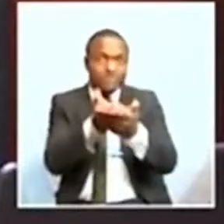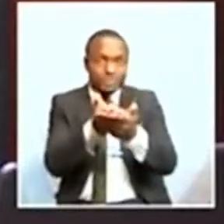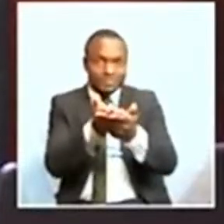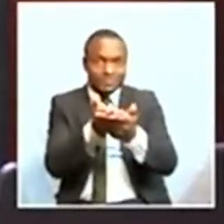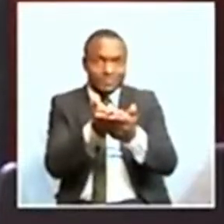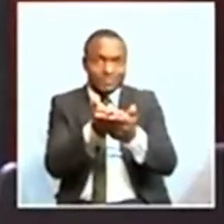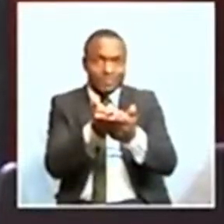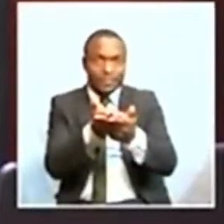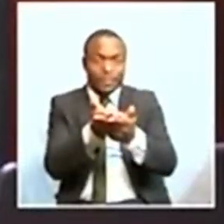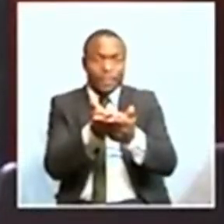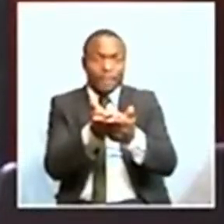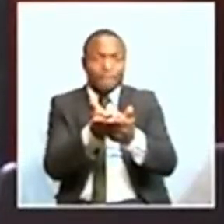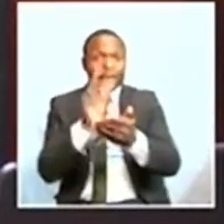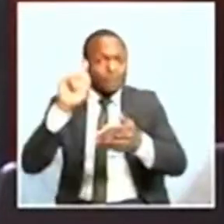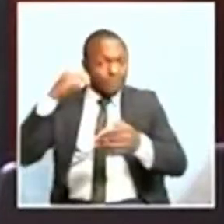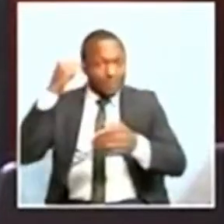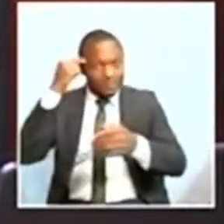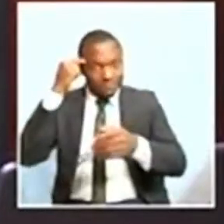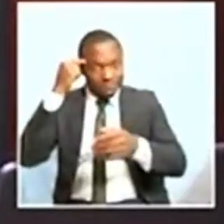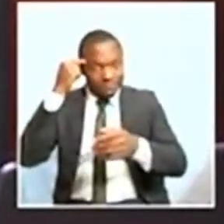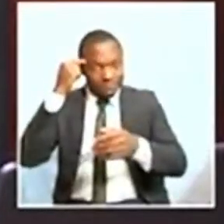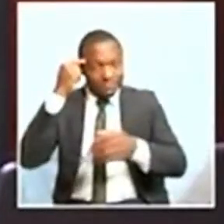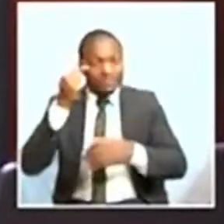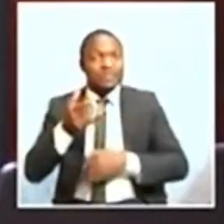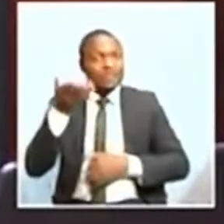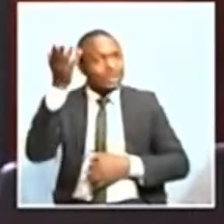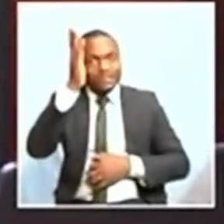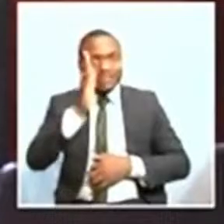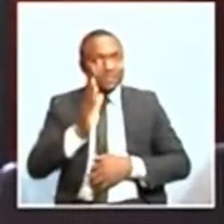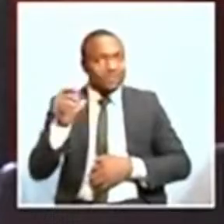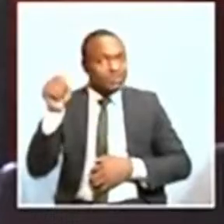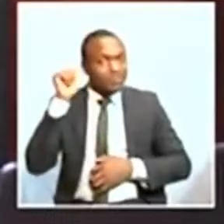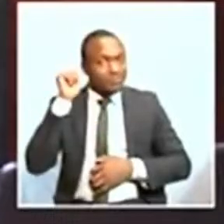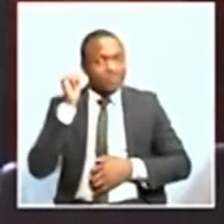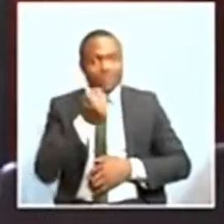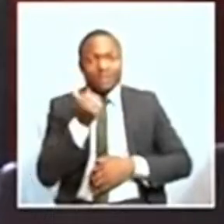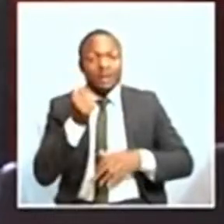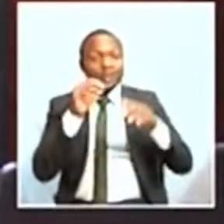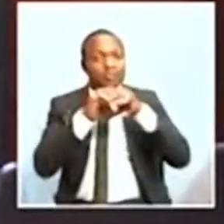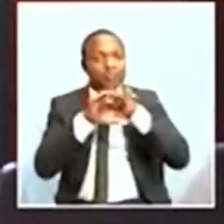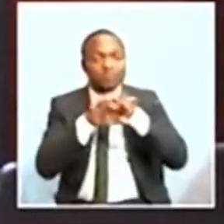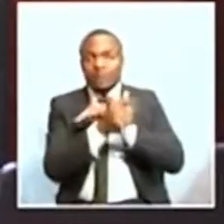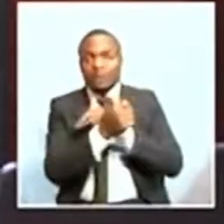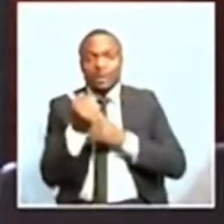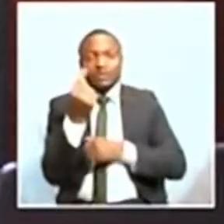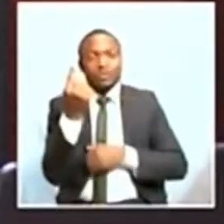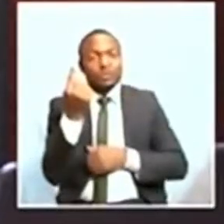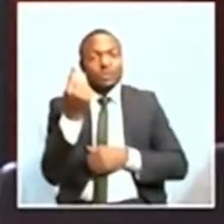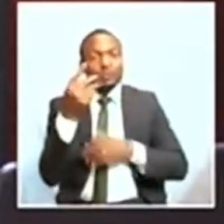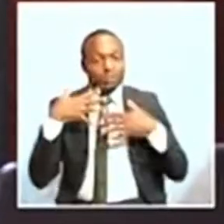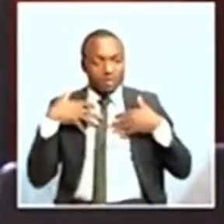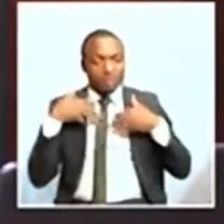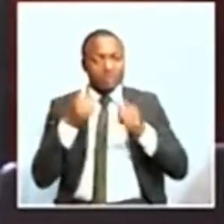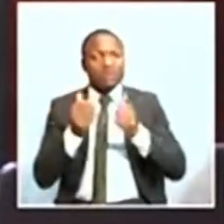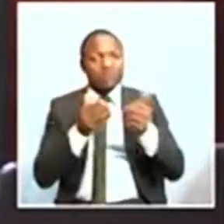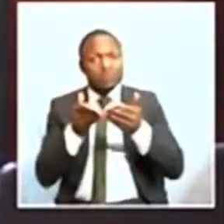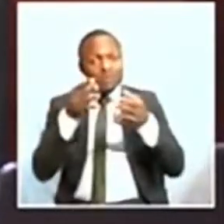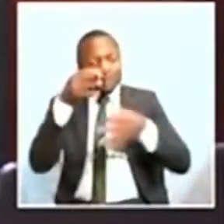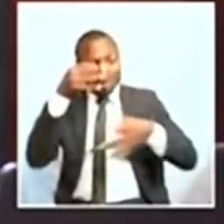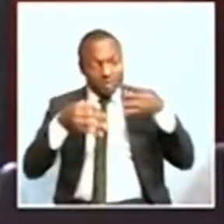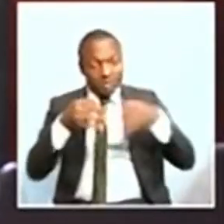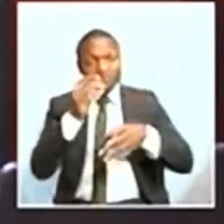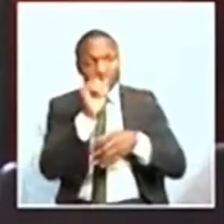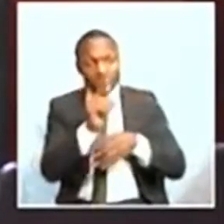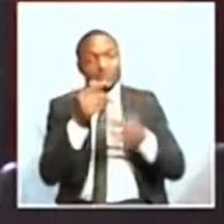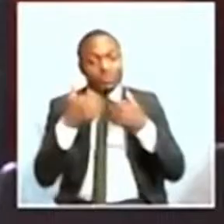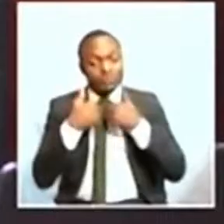I'm sure the government has never ever denied any access to anybody for medicals. So if you